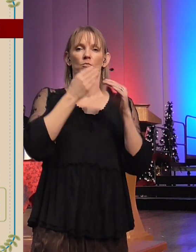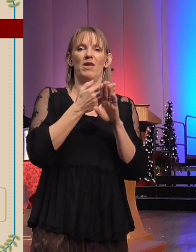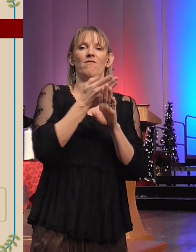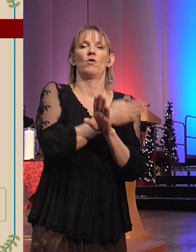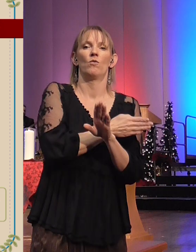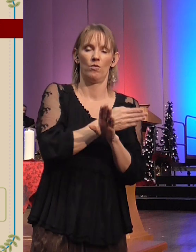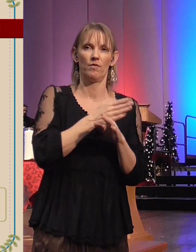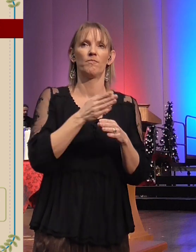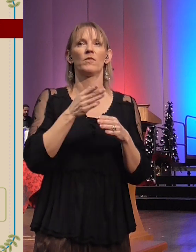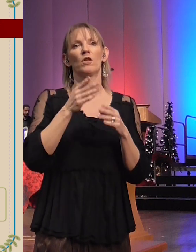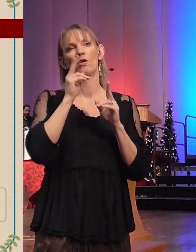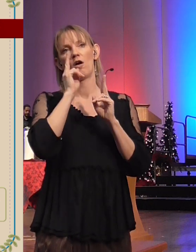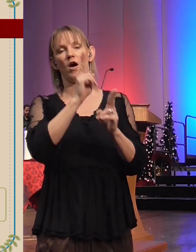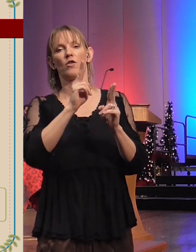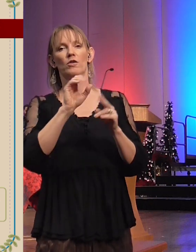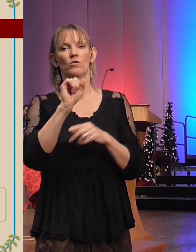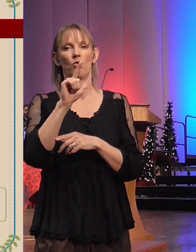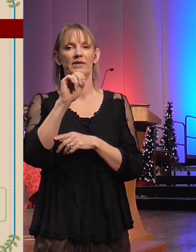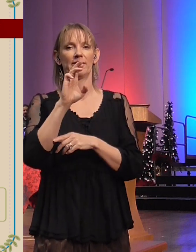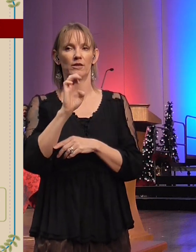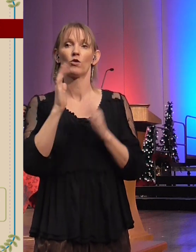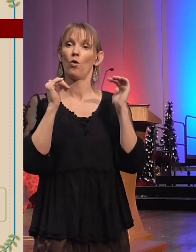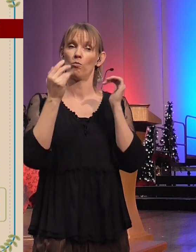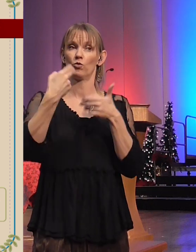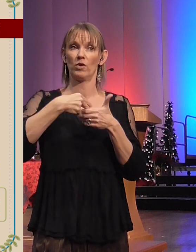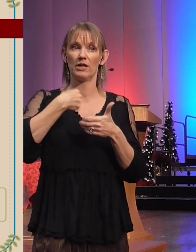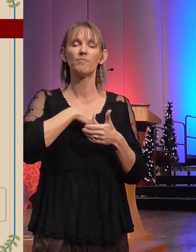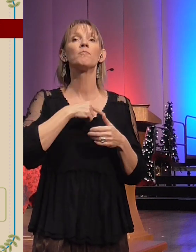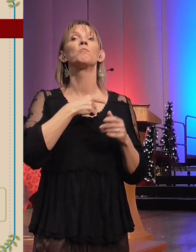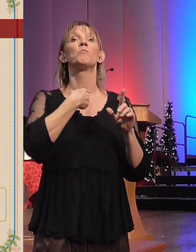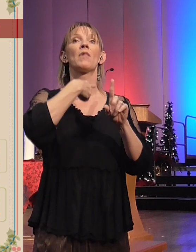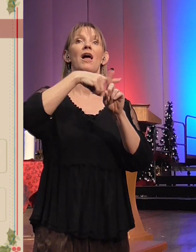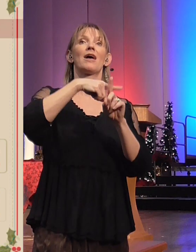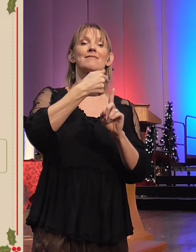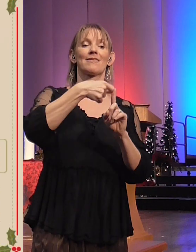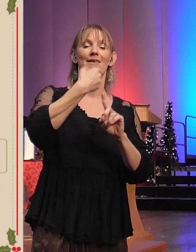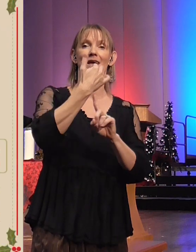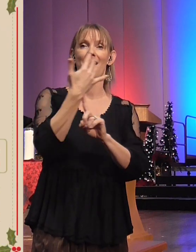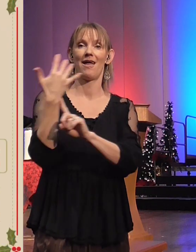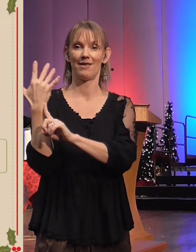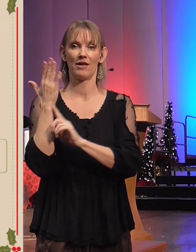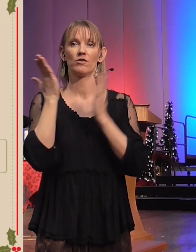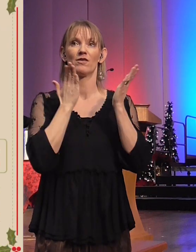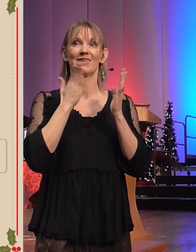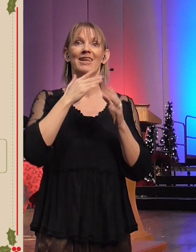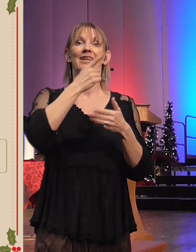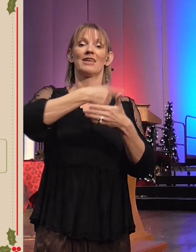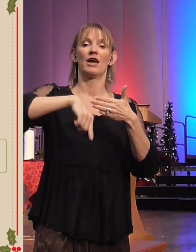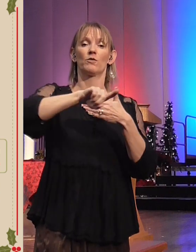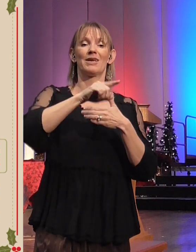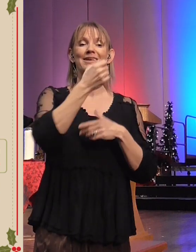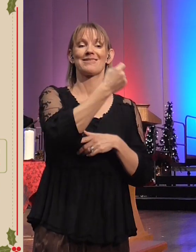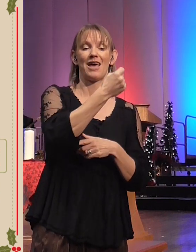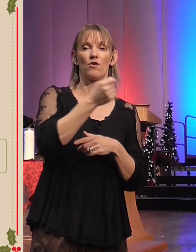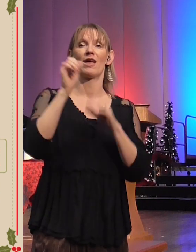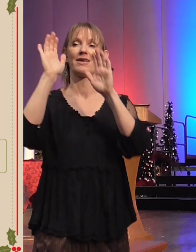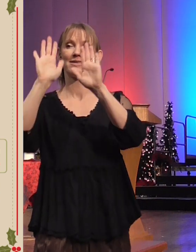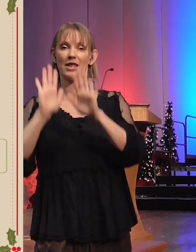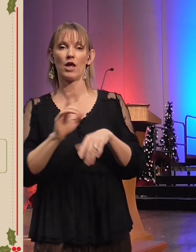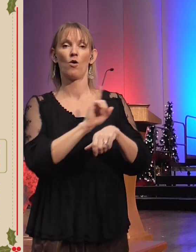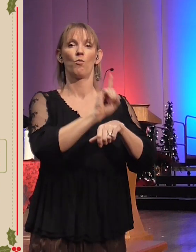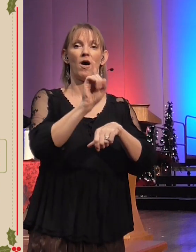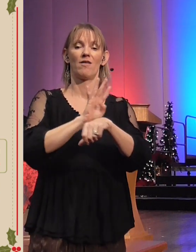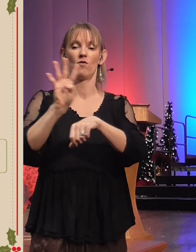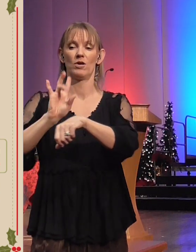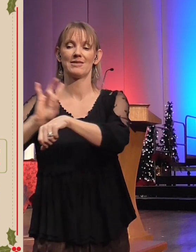honor the solstice, so I hope you'll be with us. And candlelight services next Saturday and Sunday, 1, 4,